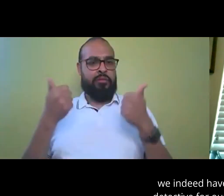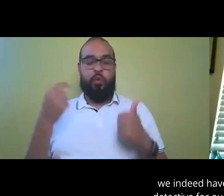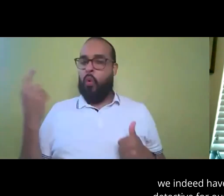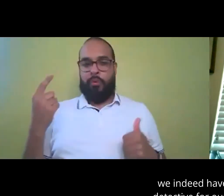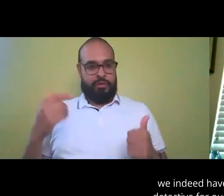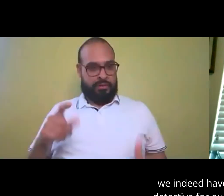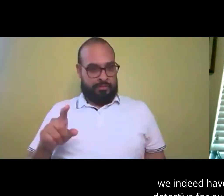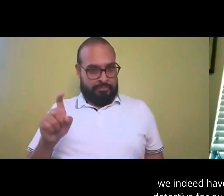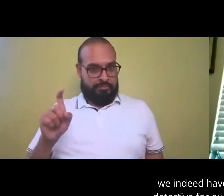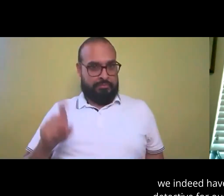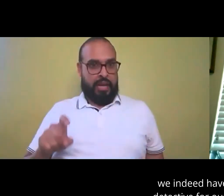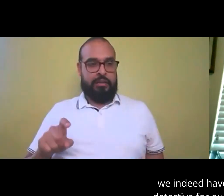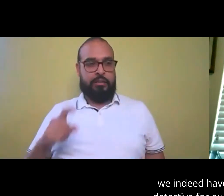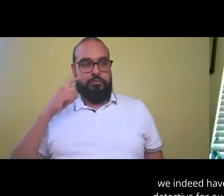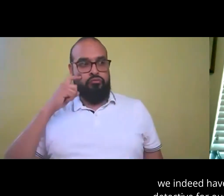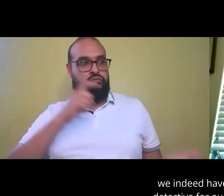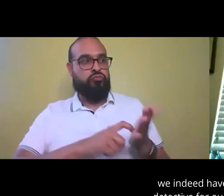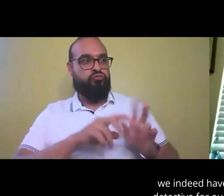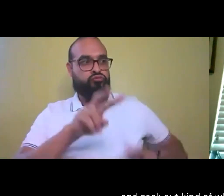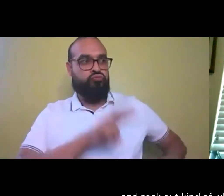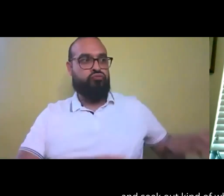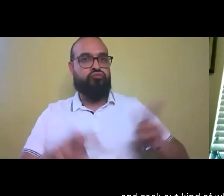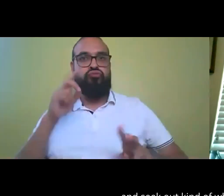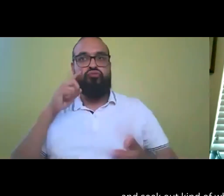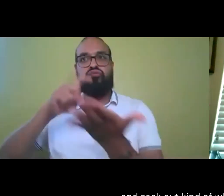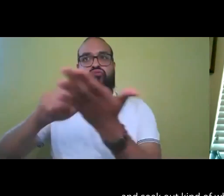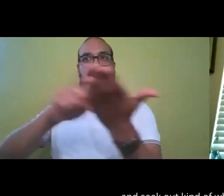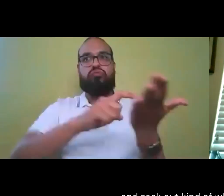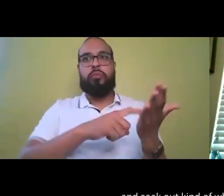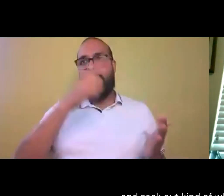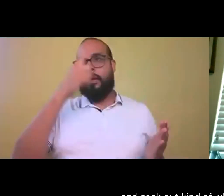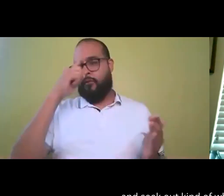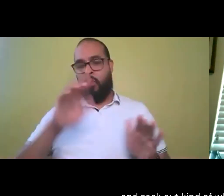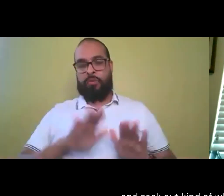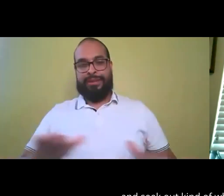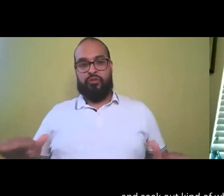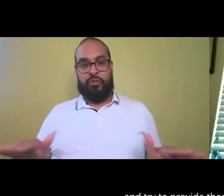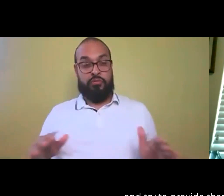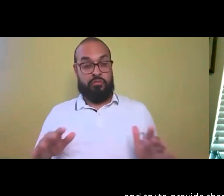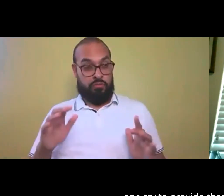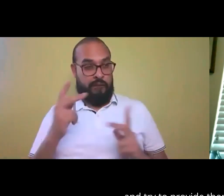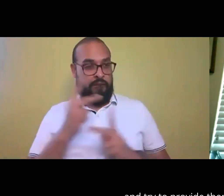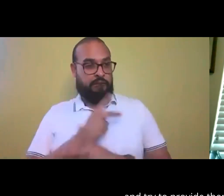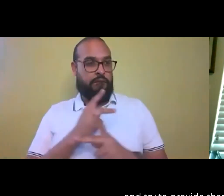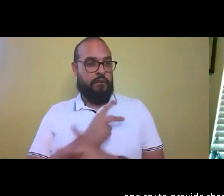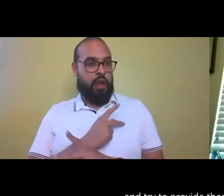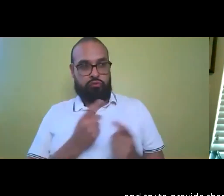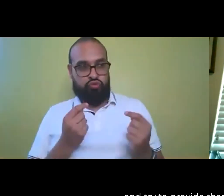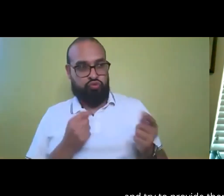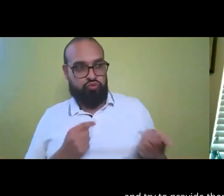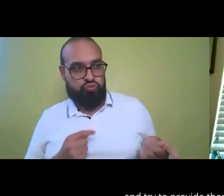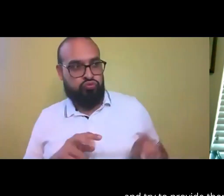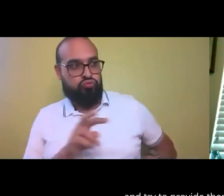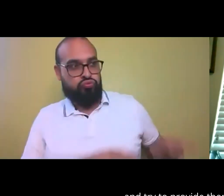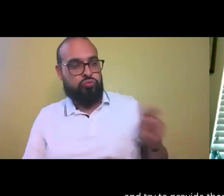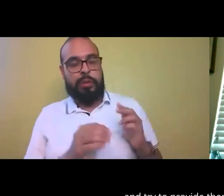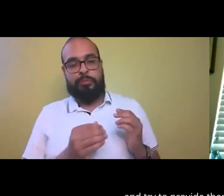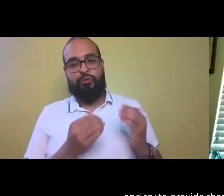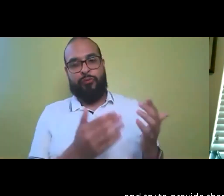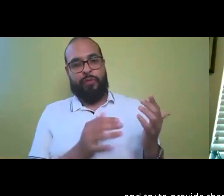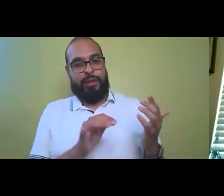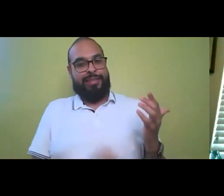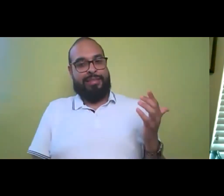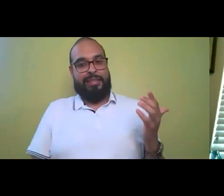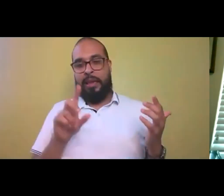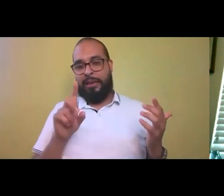to be a detective for our children and seek out kind of what they're doing and try to provide them with that